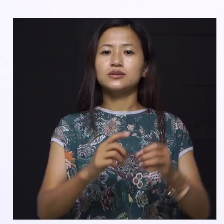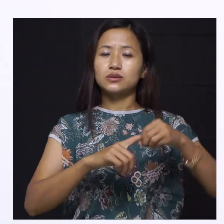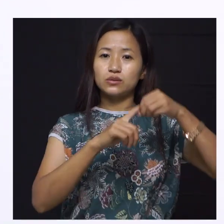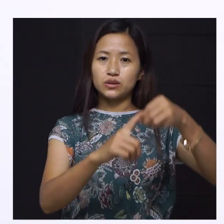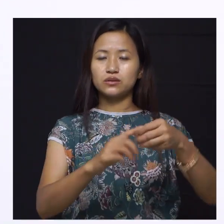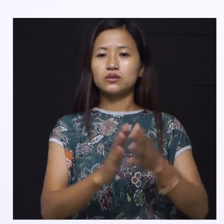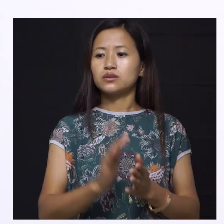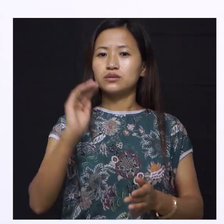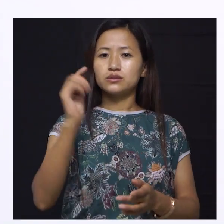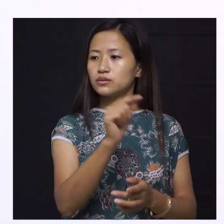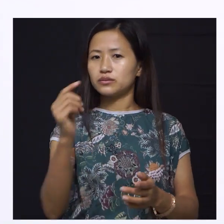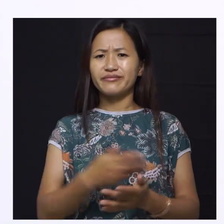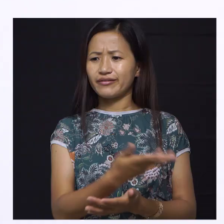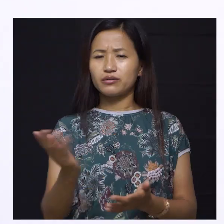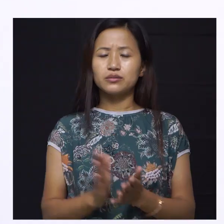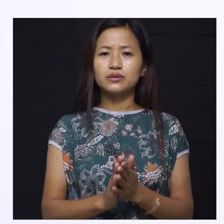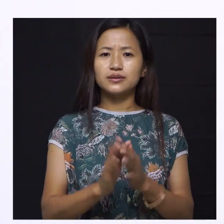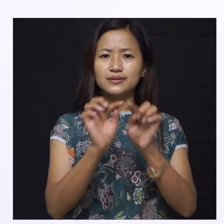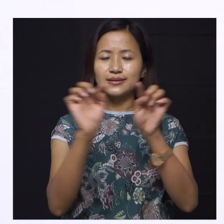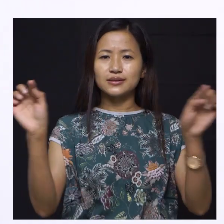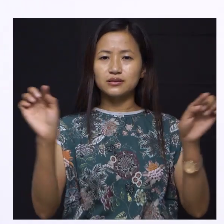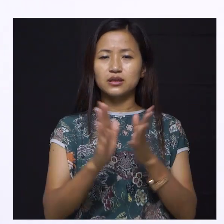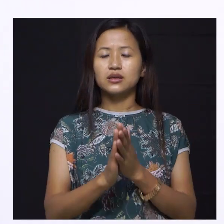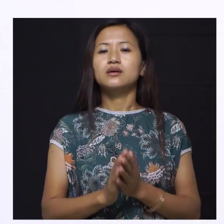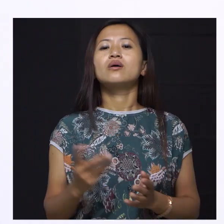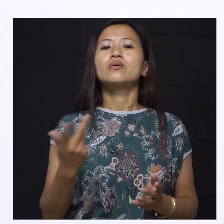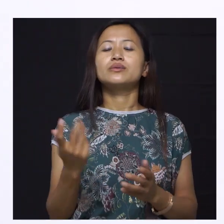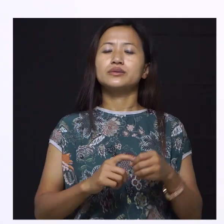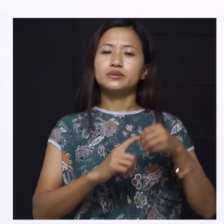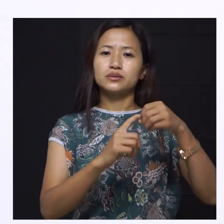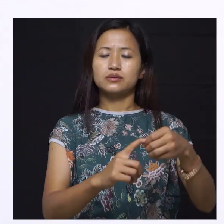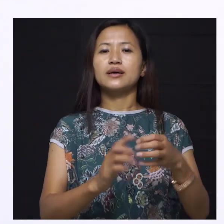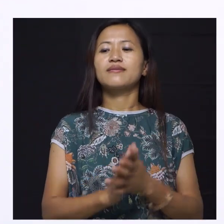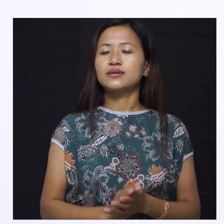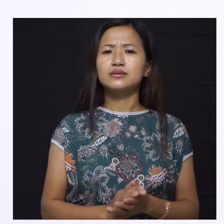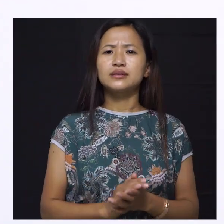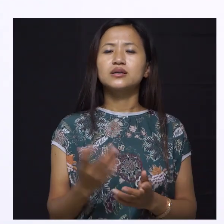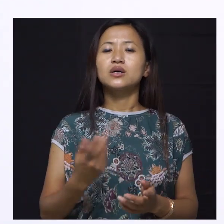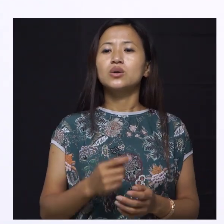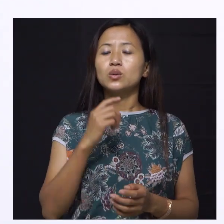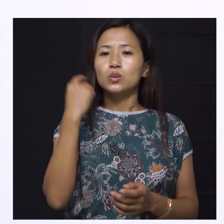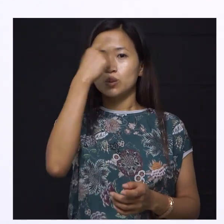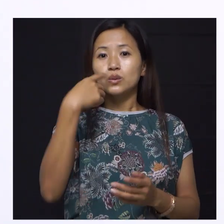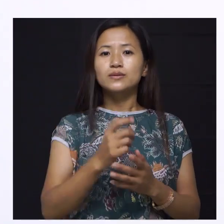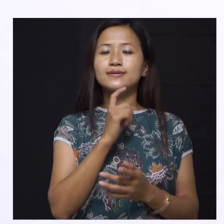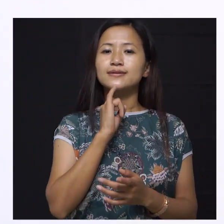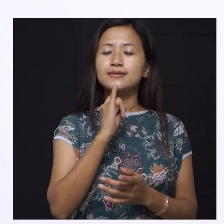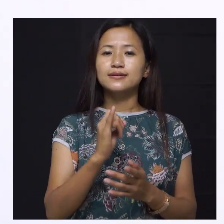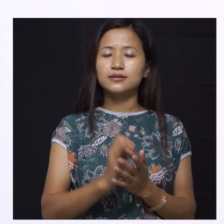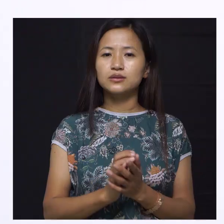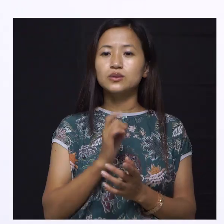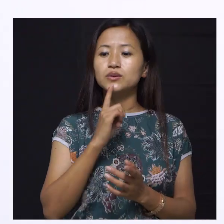Example, there will be some sentences quoted and you will get questions like, who said this and to whom? Or you will